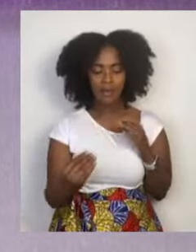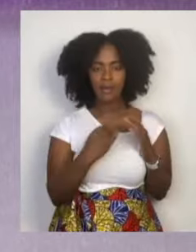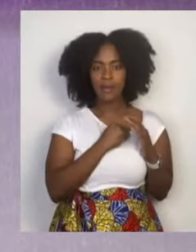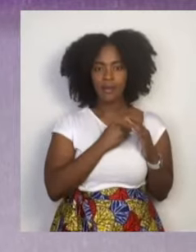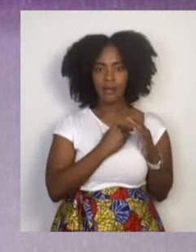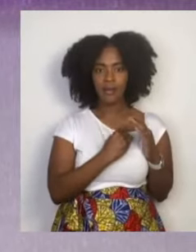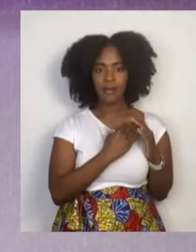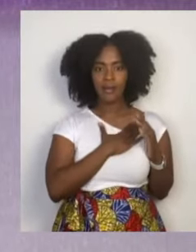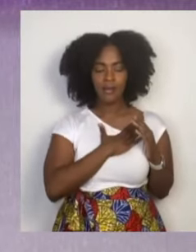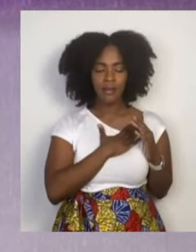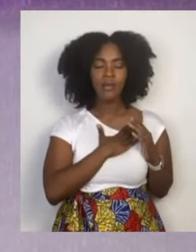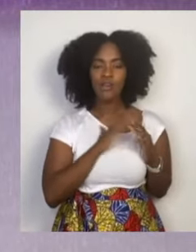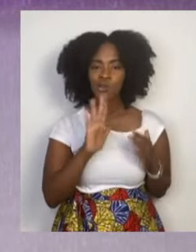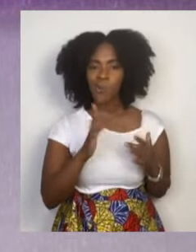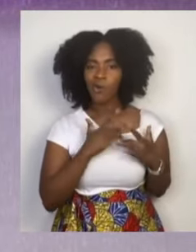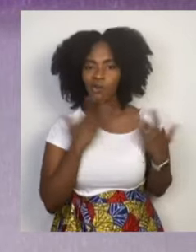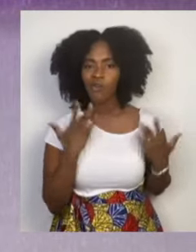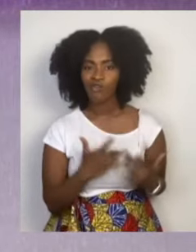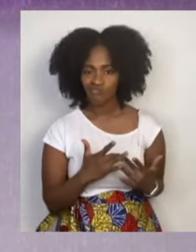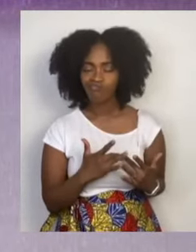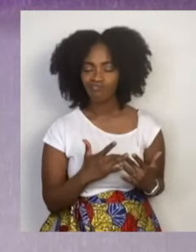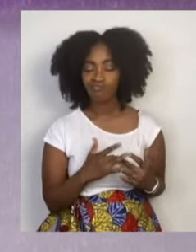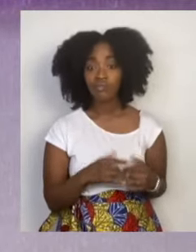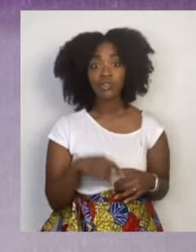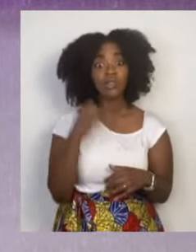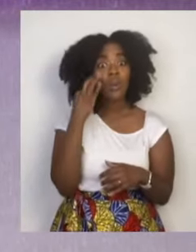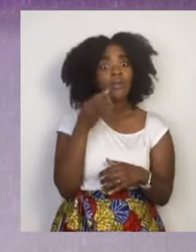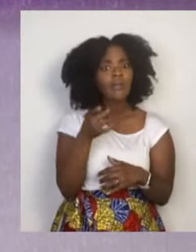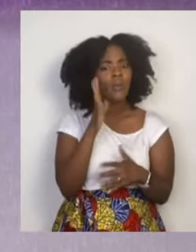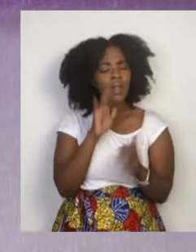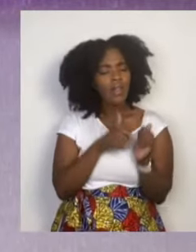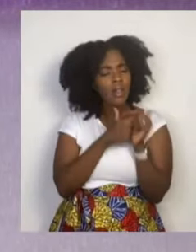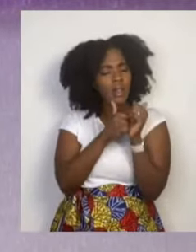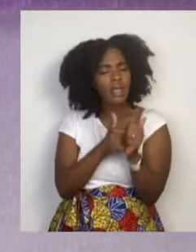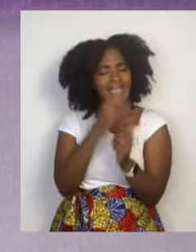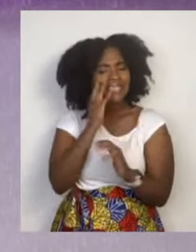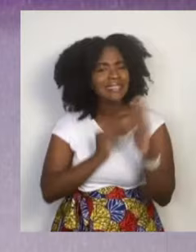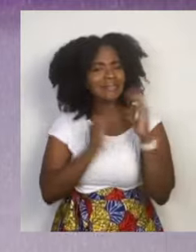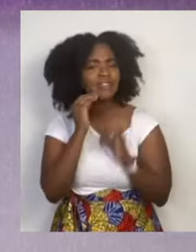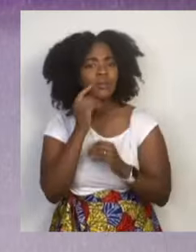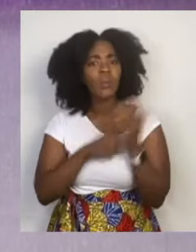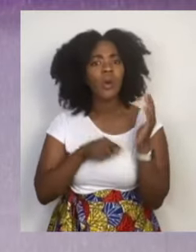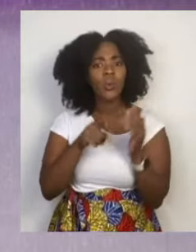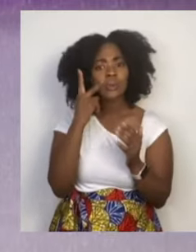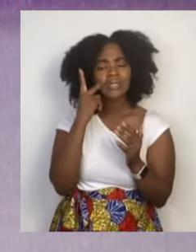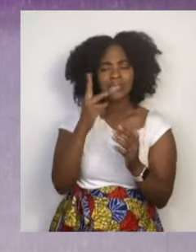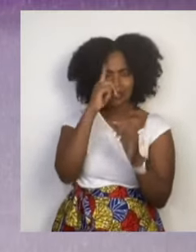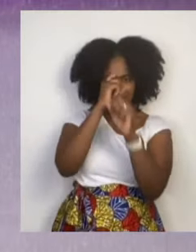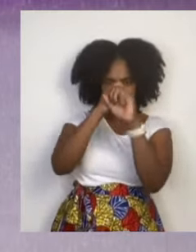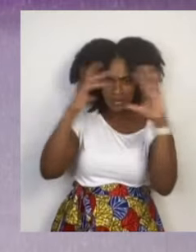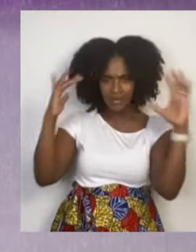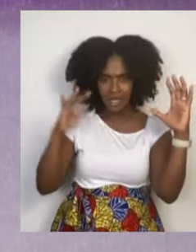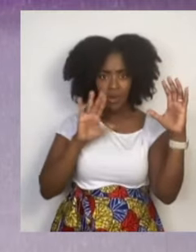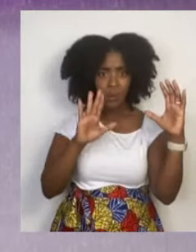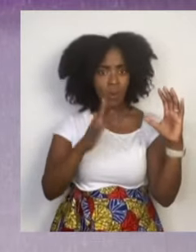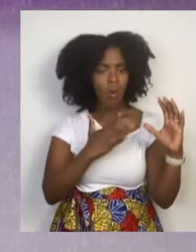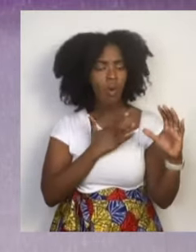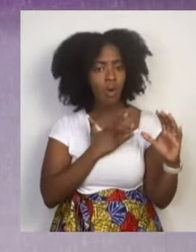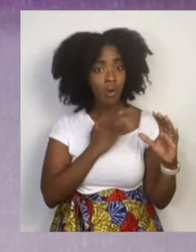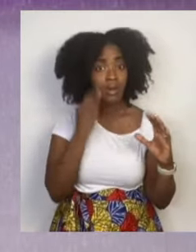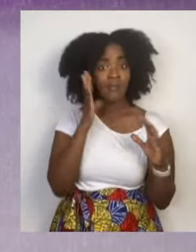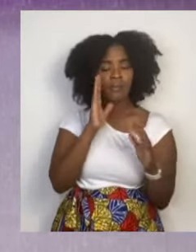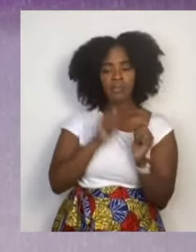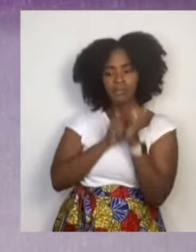to experience what you see in your heart, if you are going to walk in God's plans